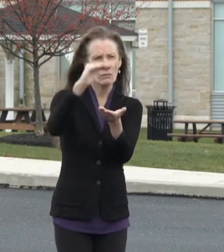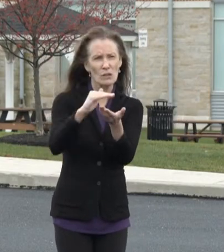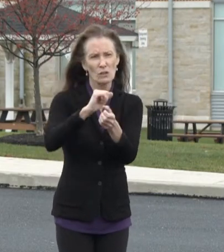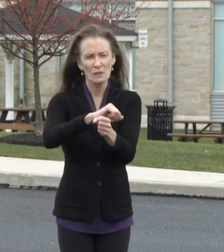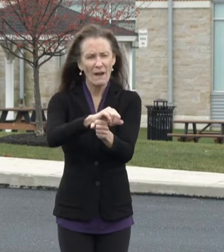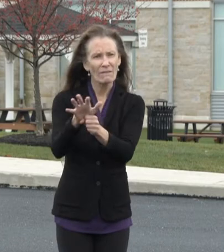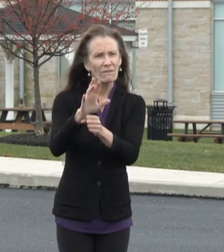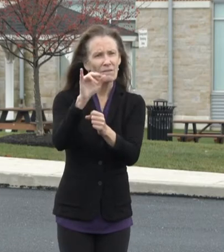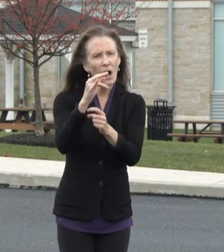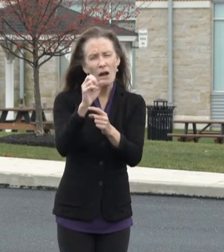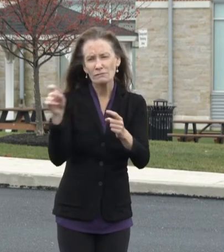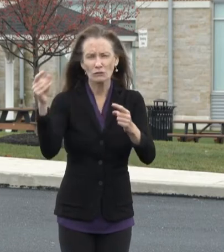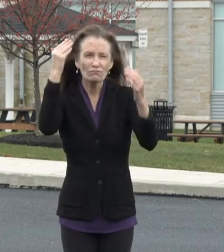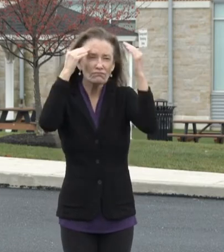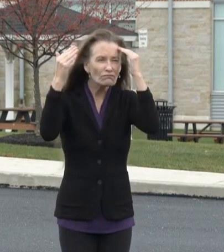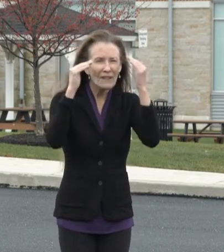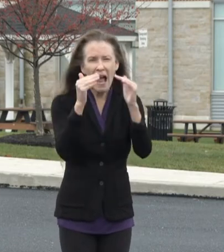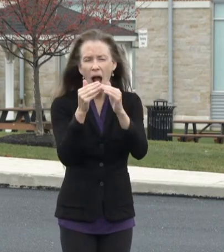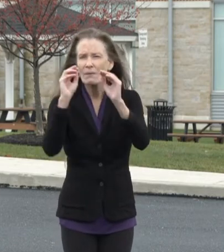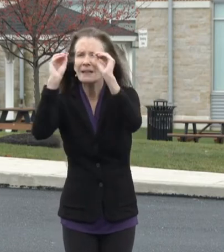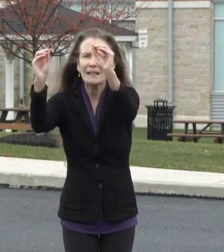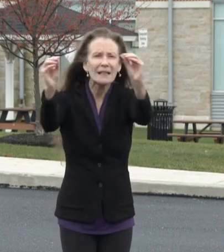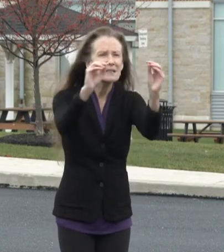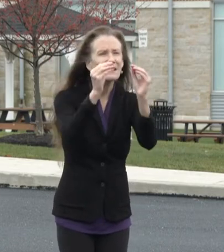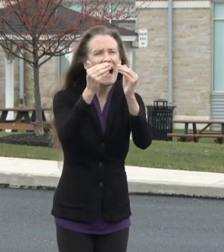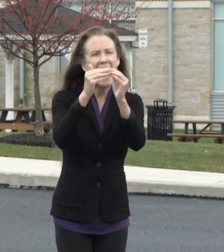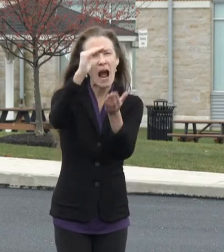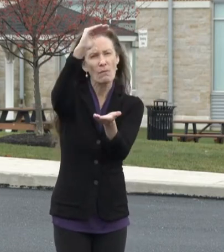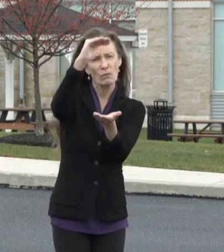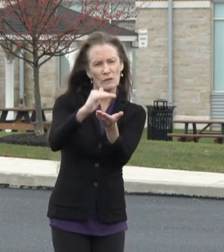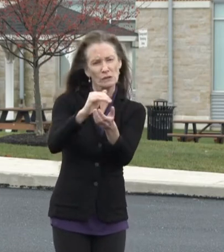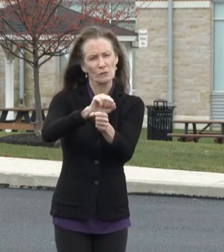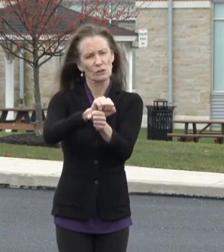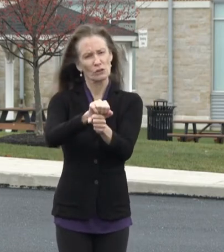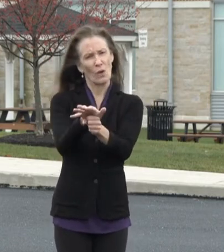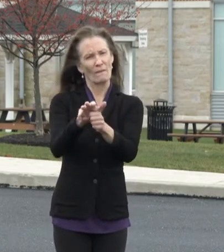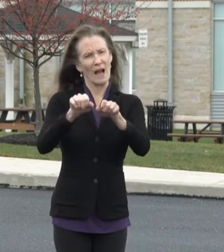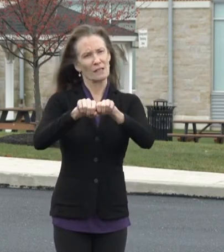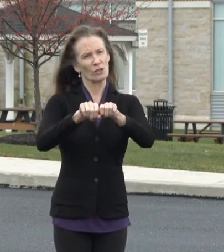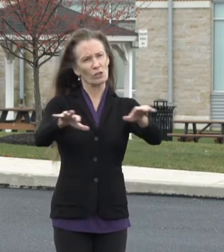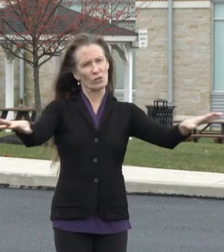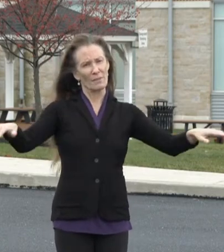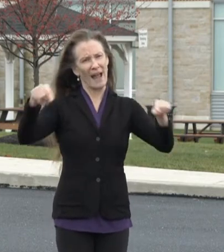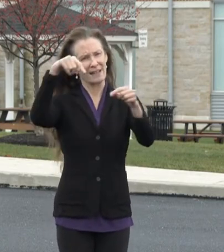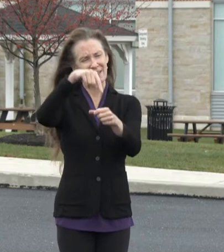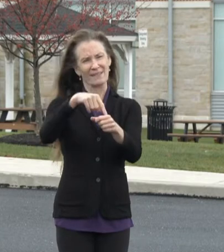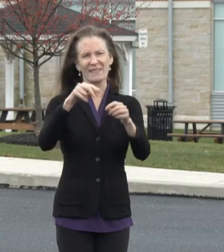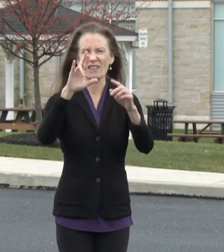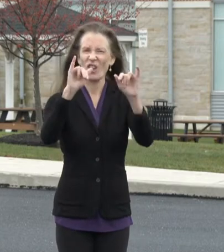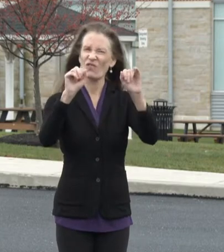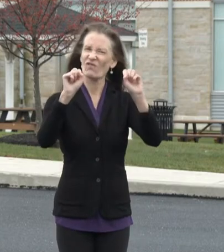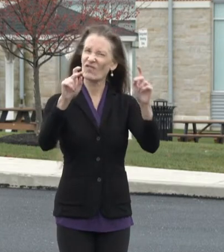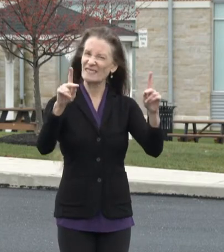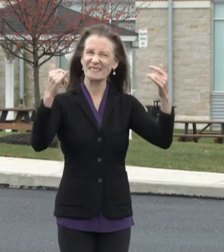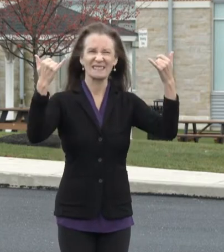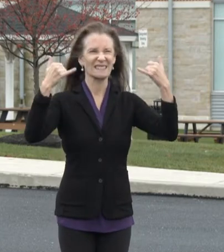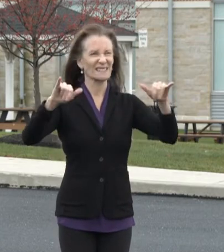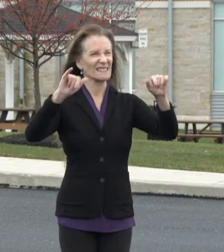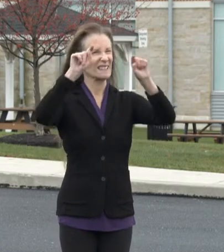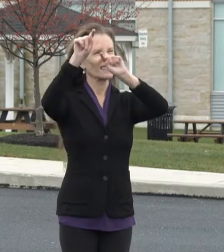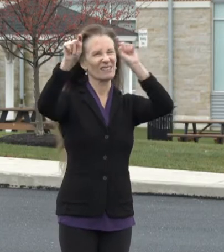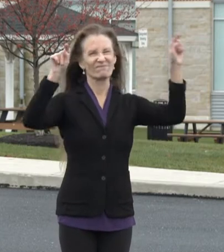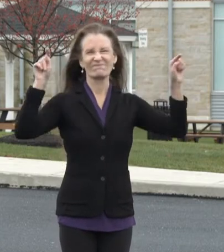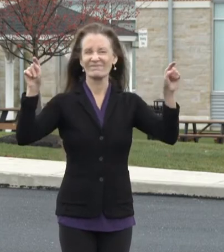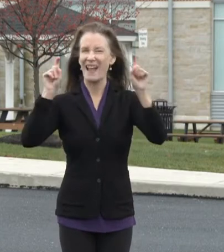are still occurring, and this is still a great risk. We've established a system of support networks to